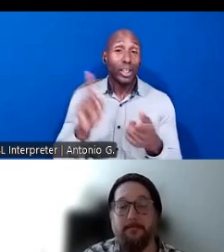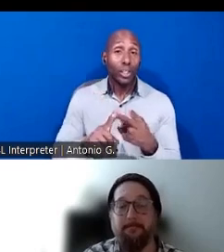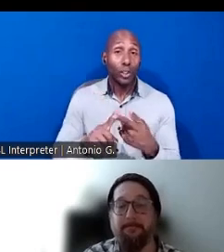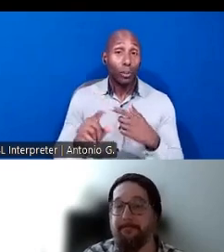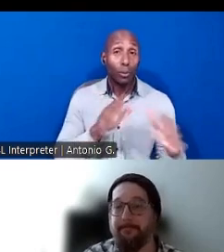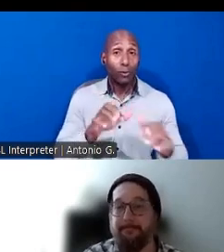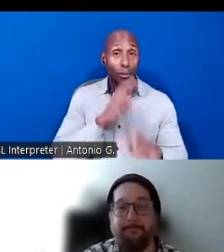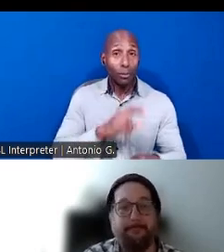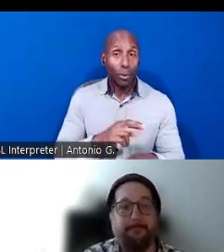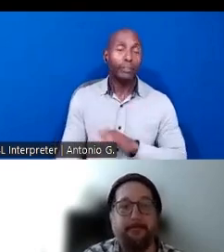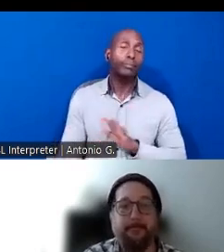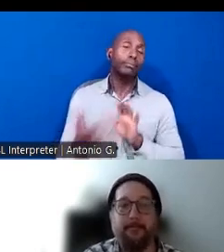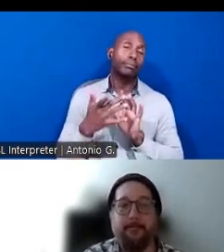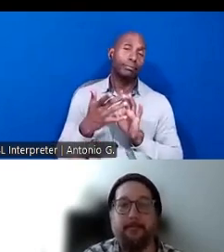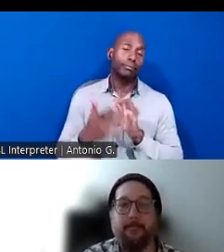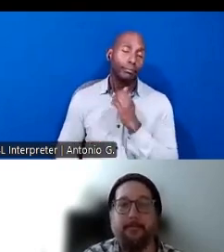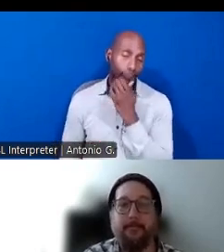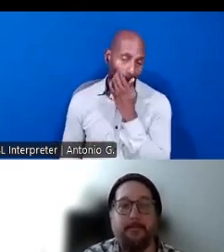us.